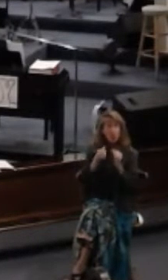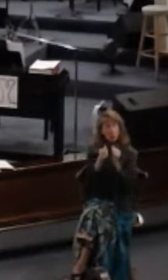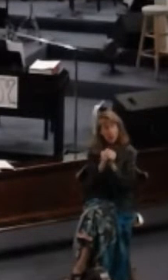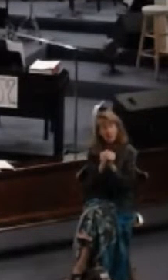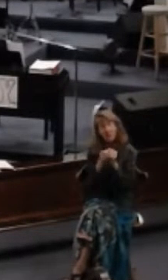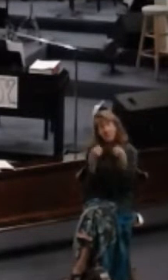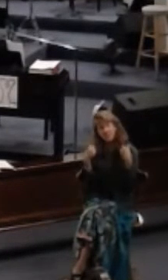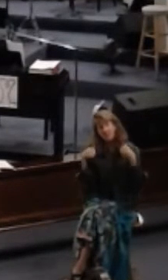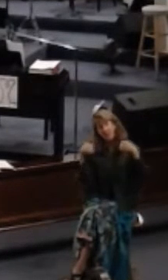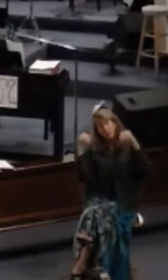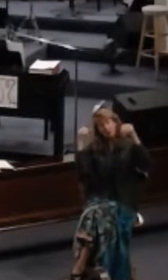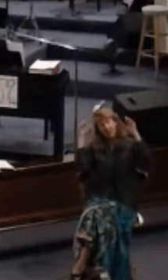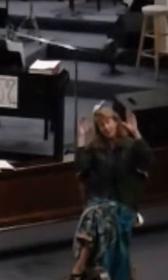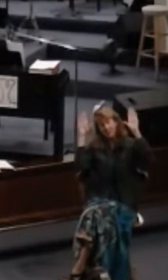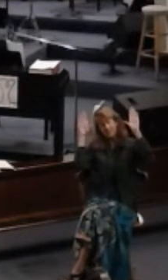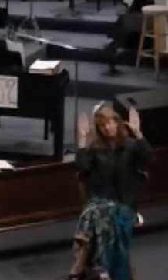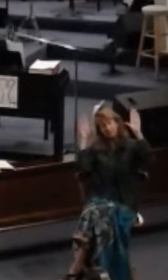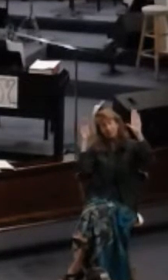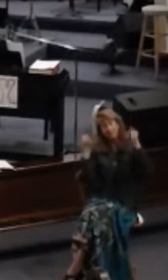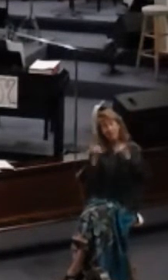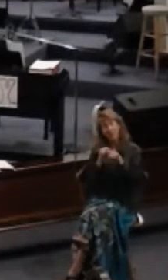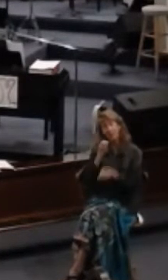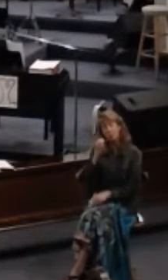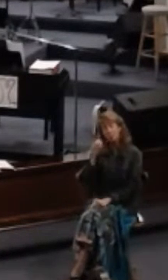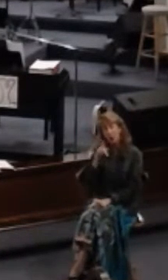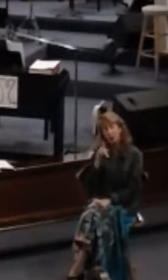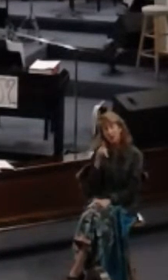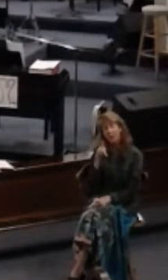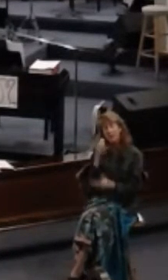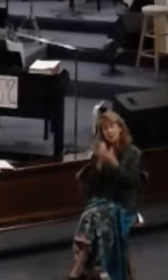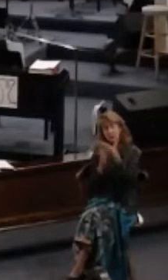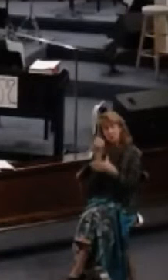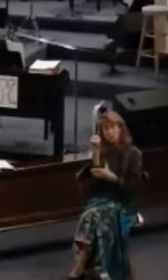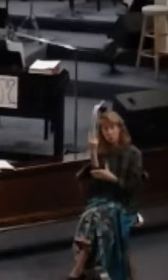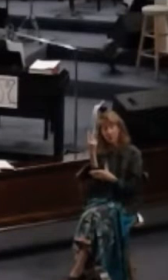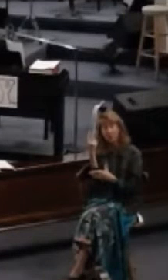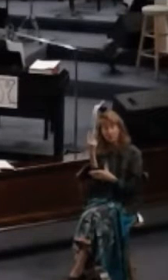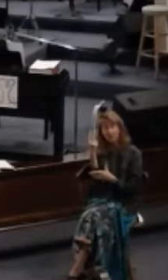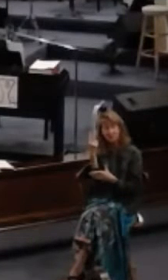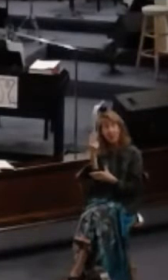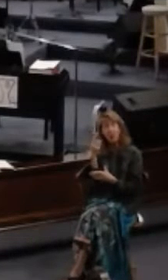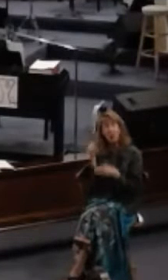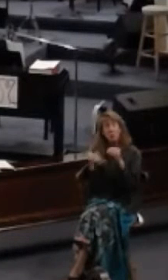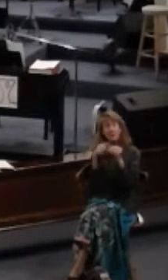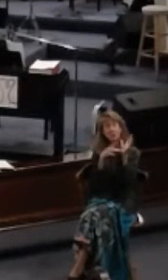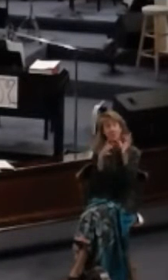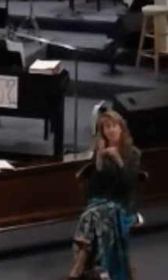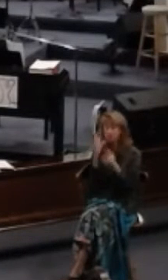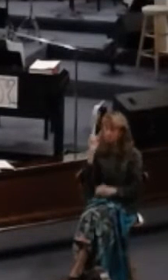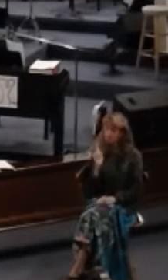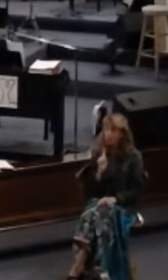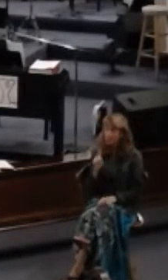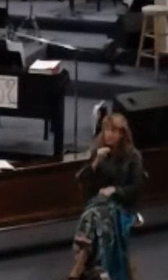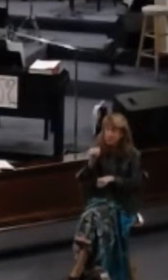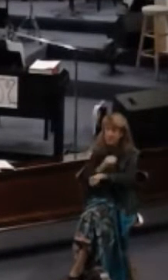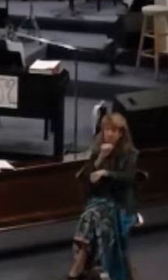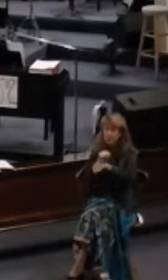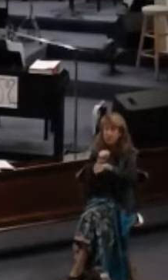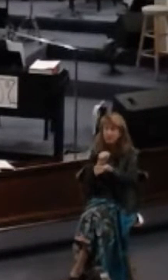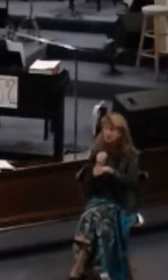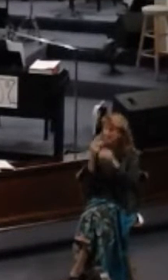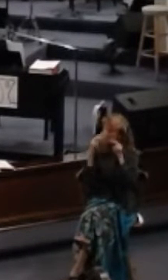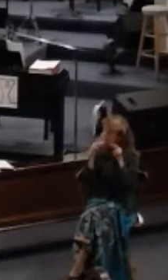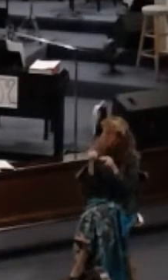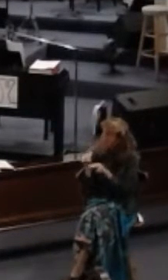sacrificially. It's like in Mark chapter 12, you know, where we're told about the time when Jesus was at the temple and he was watching